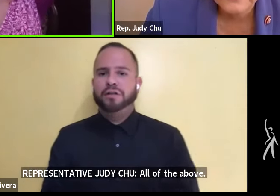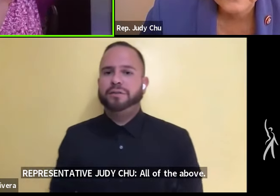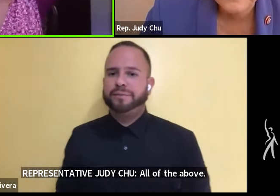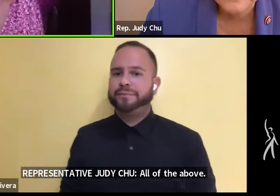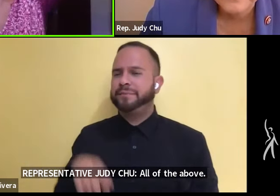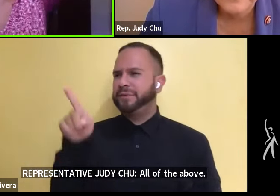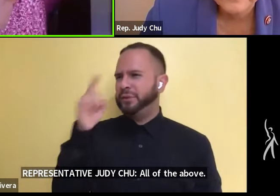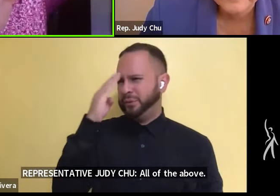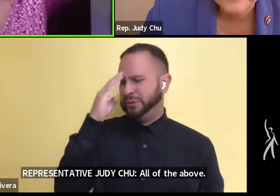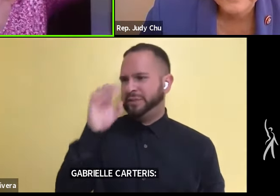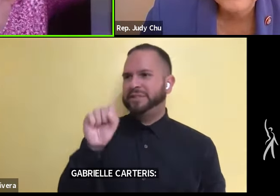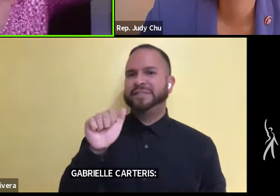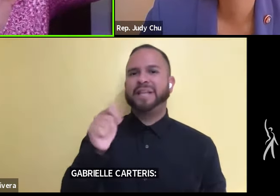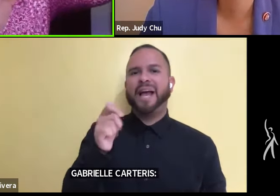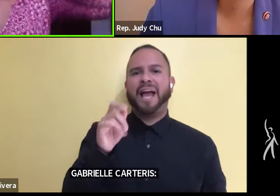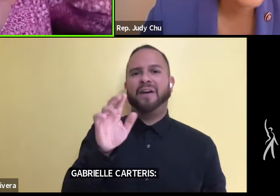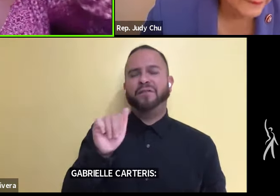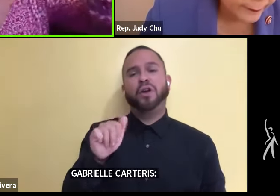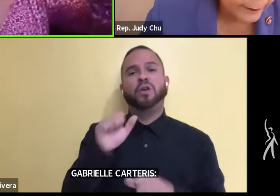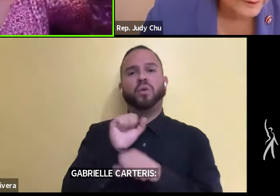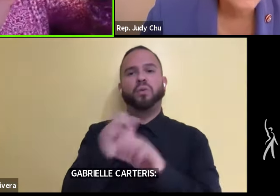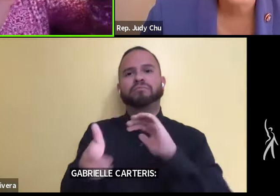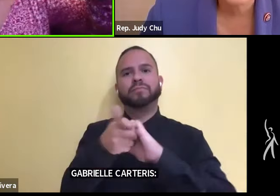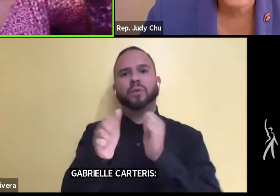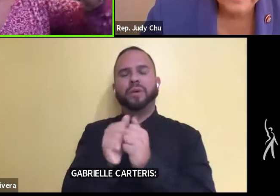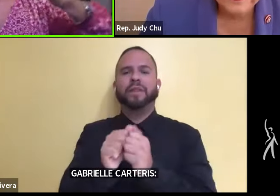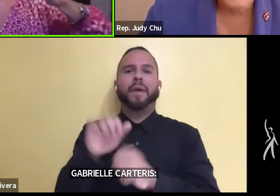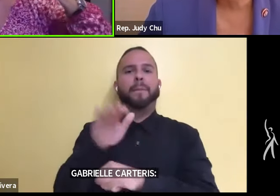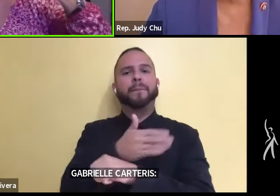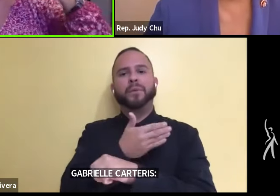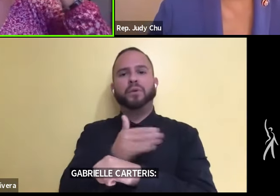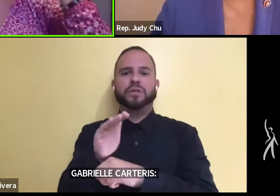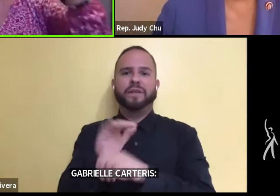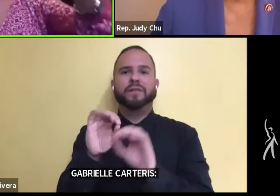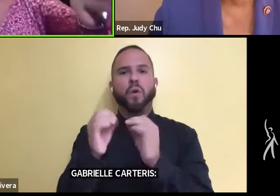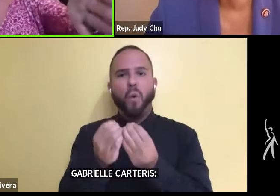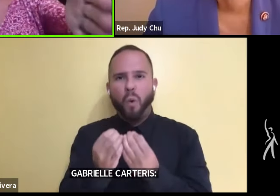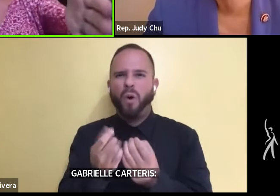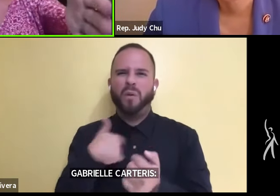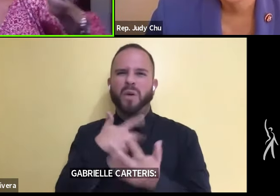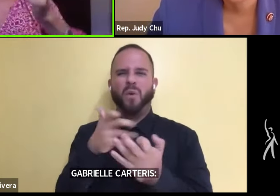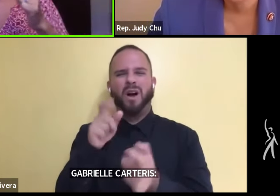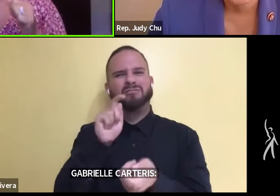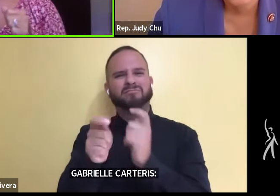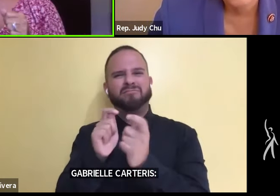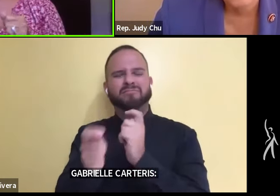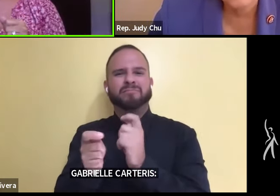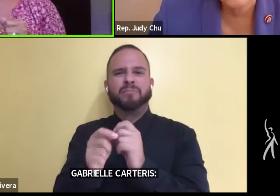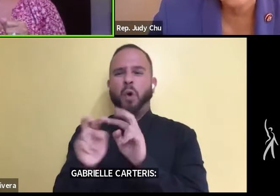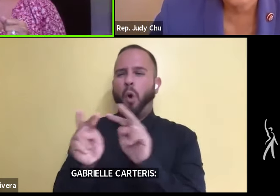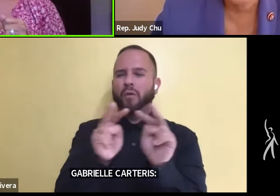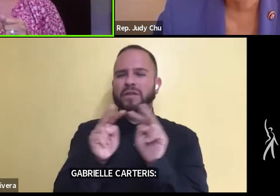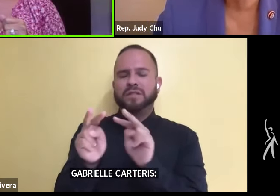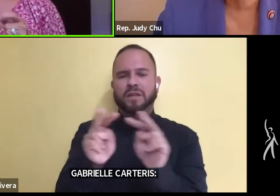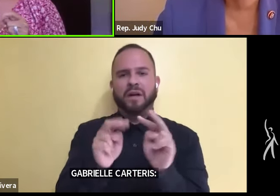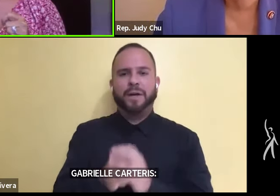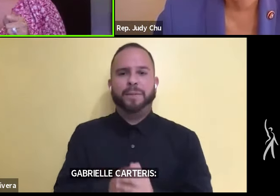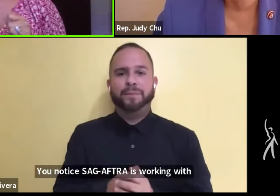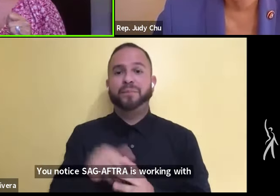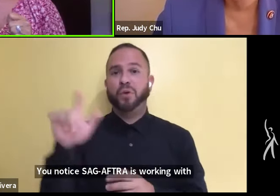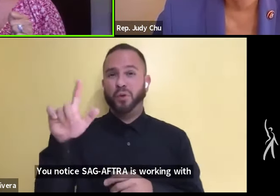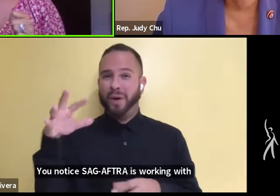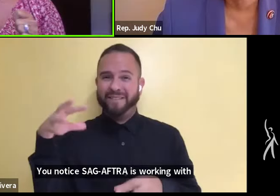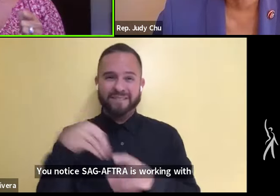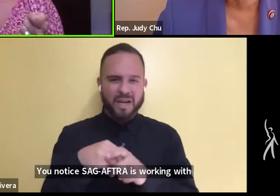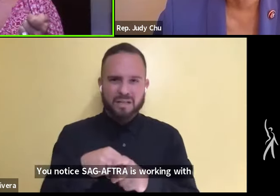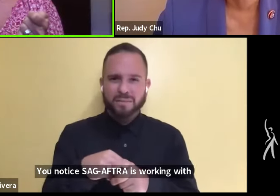coalition of music organizations to correct this earner oversight. So given your investment, right, with us in the problem, are there ways